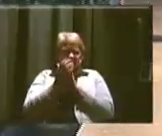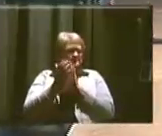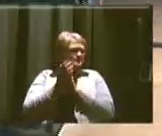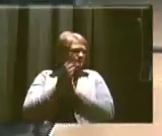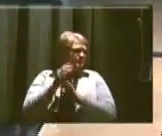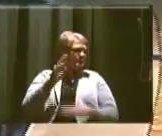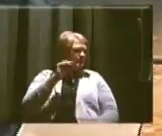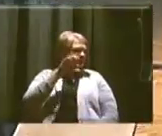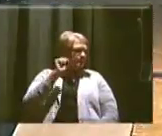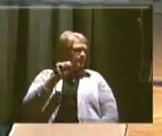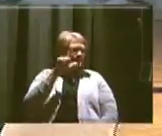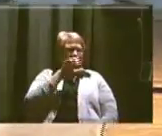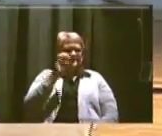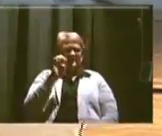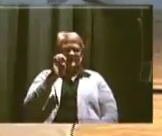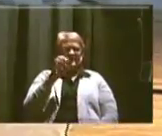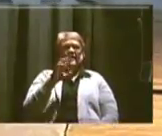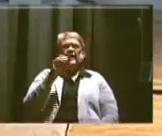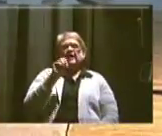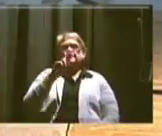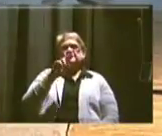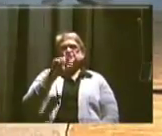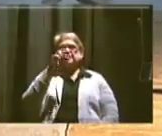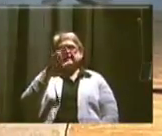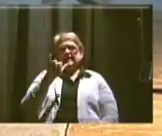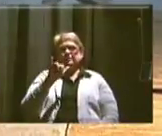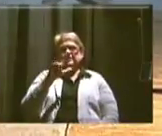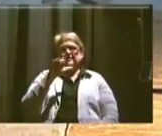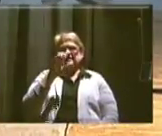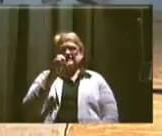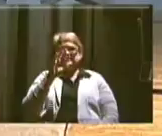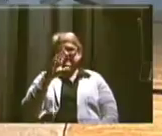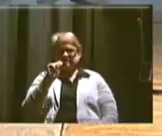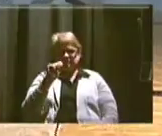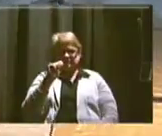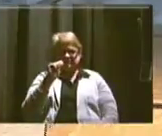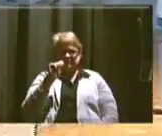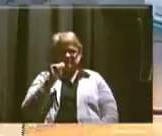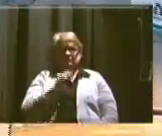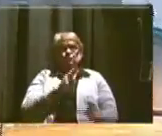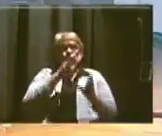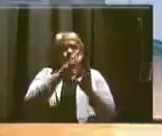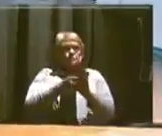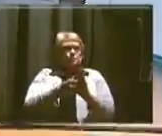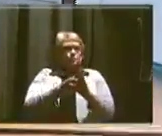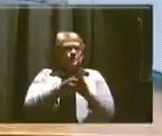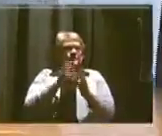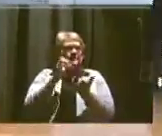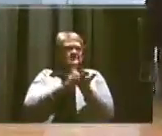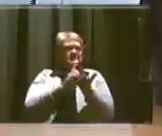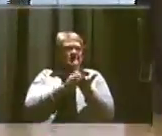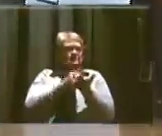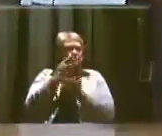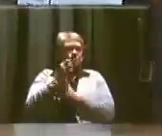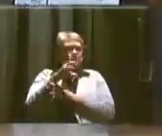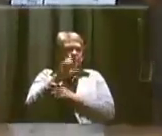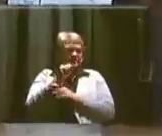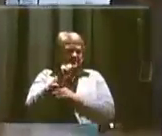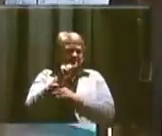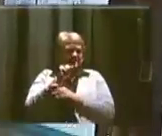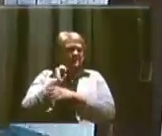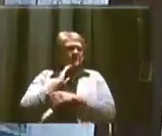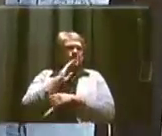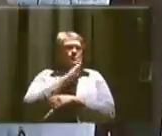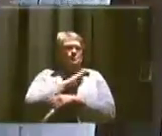Ms. Lee and Mr. Larry Lefford, please come forward. If you'll join Dr. Hargens, Board Chair